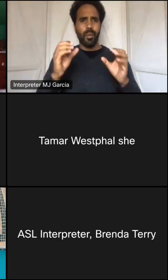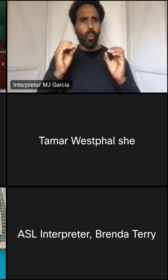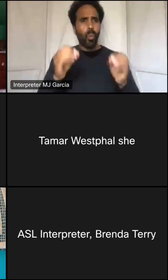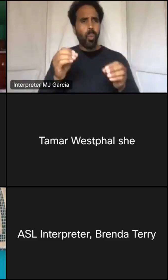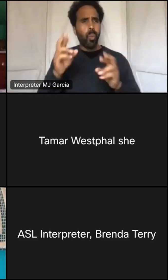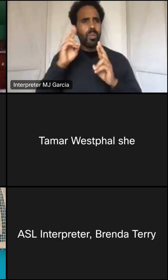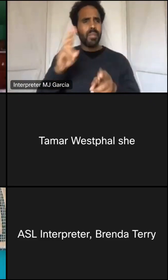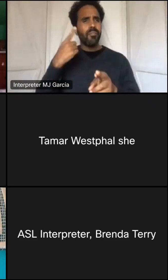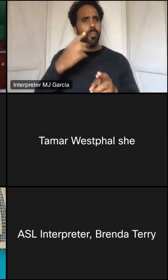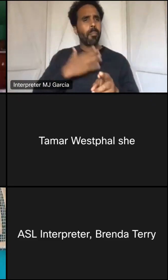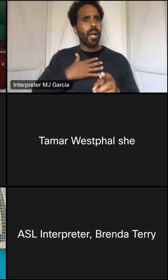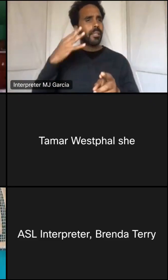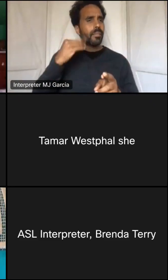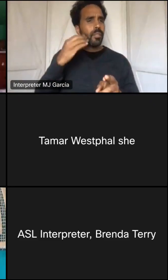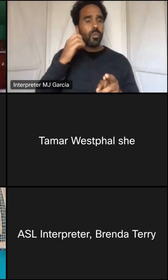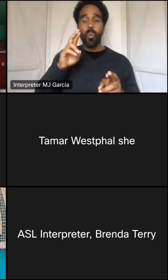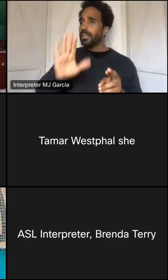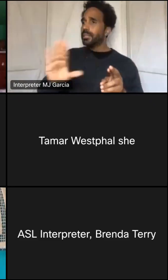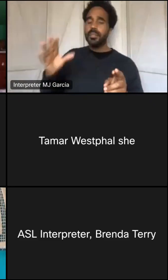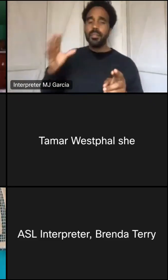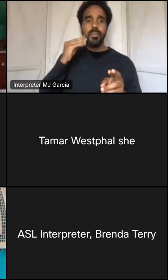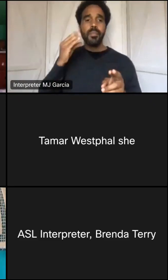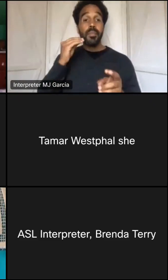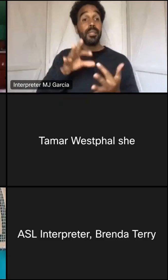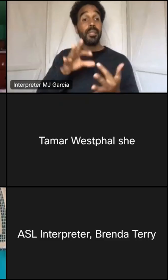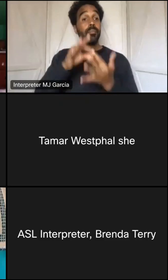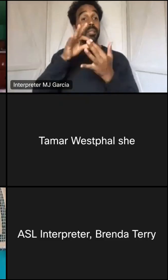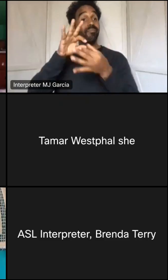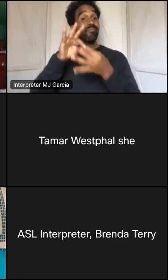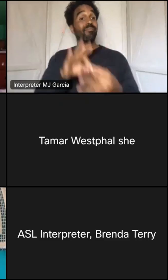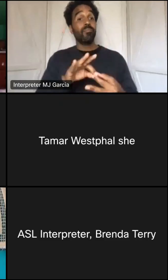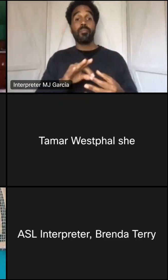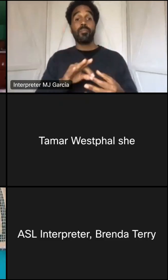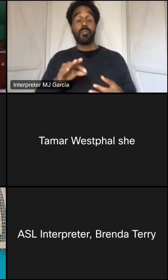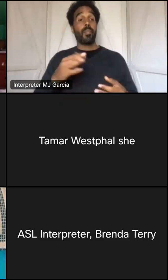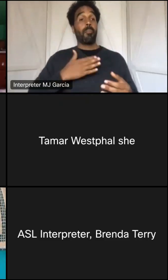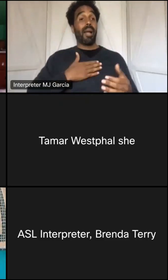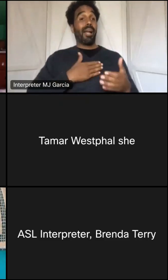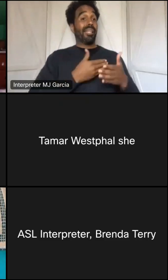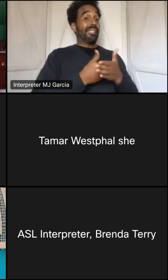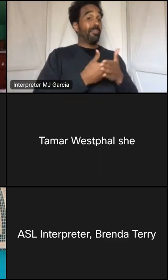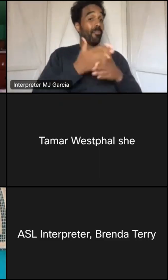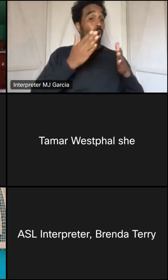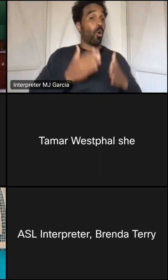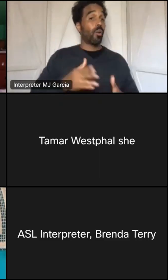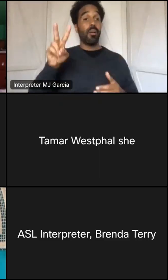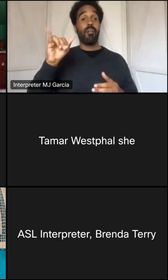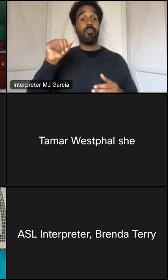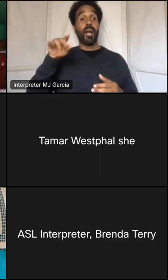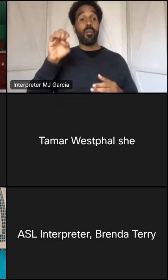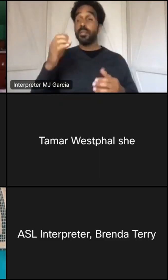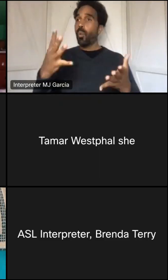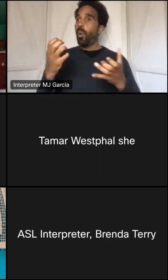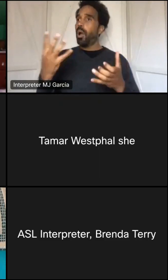experience, especially if you're going to be speaking about intimate partner violence and you want a young person who's a peer within